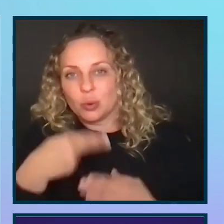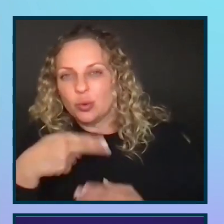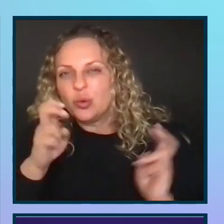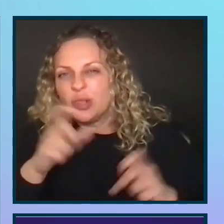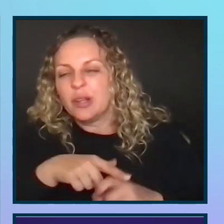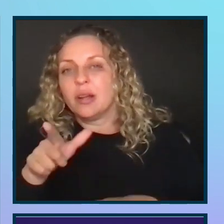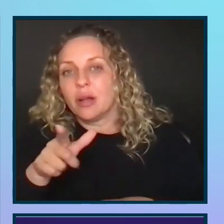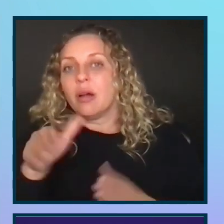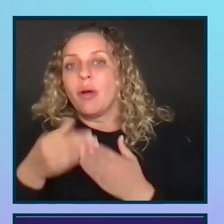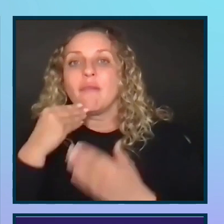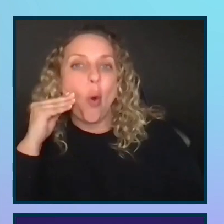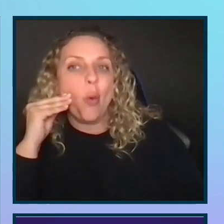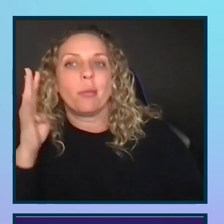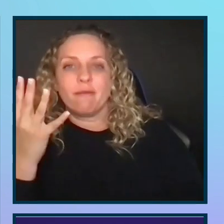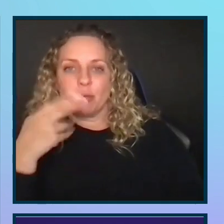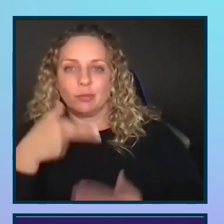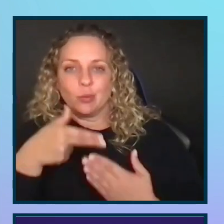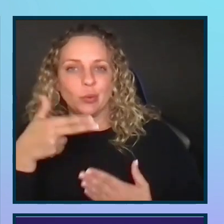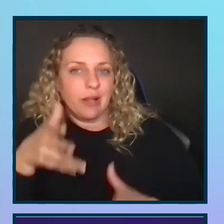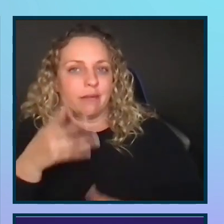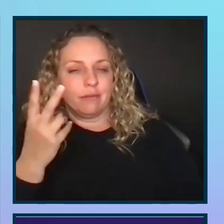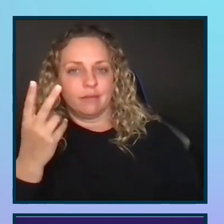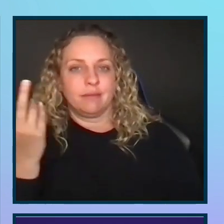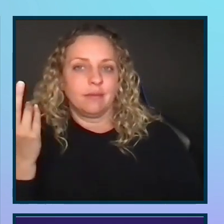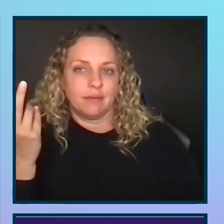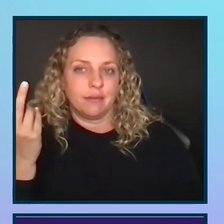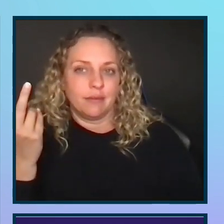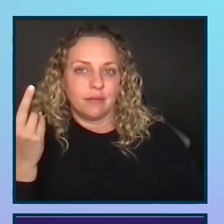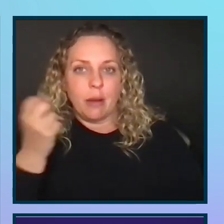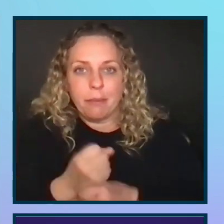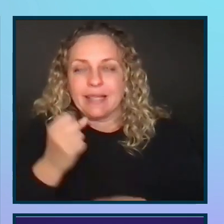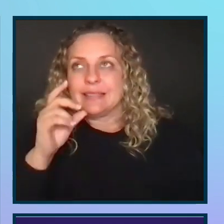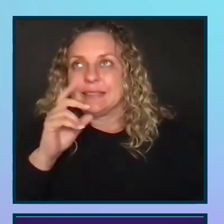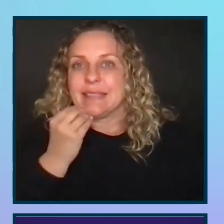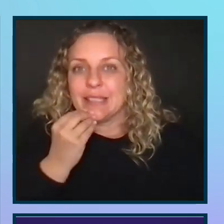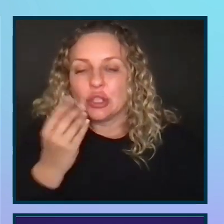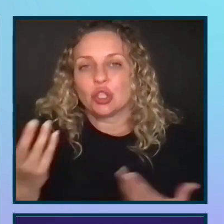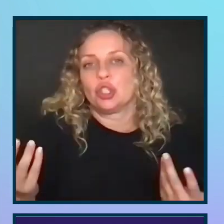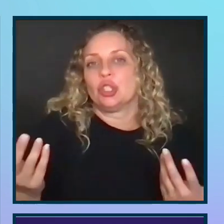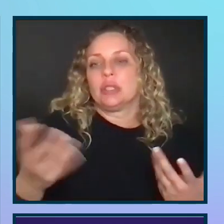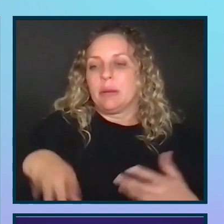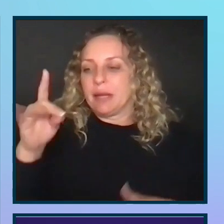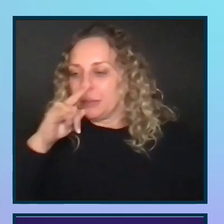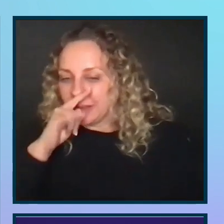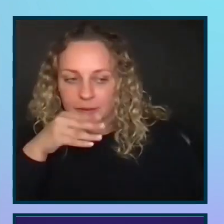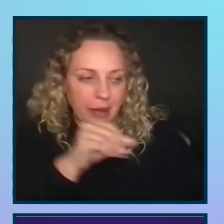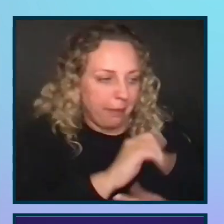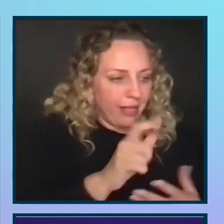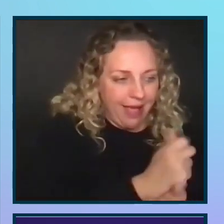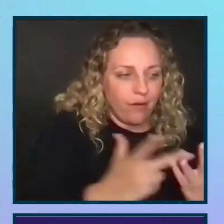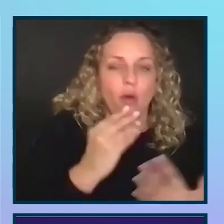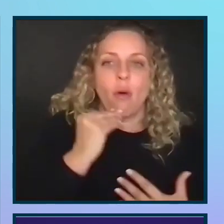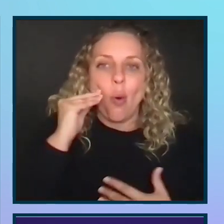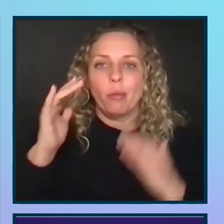that person gets home, they have 4 spoons left too. Make dinner, go grocery shopping, pick up the kids, pay bills, things that you need to do